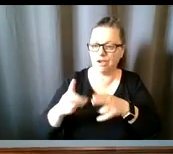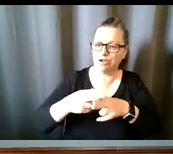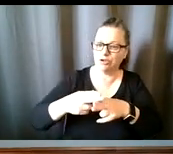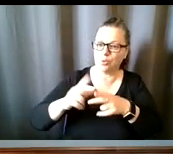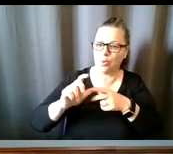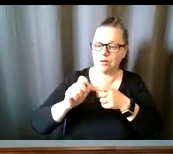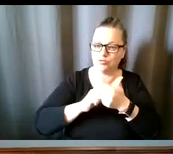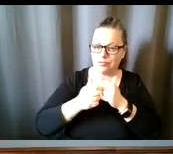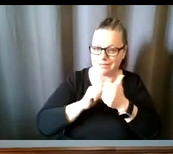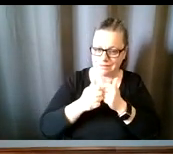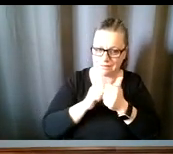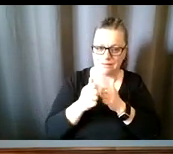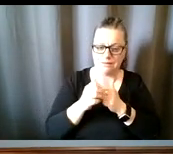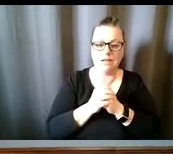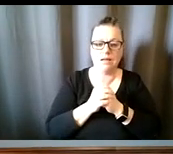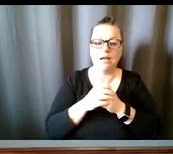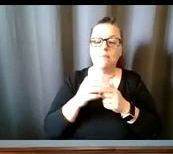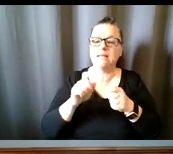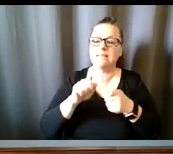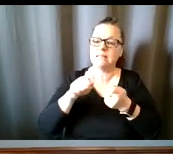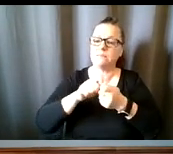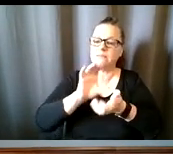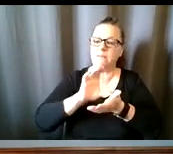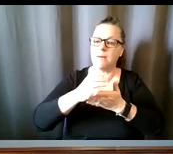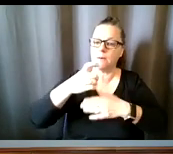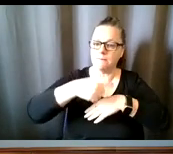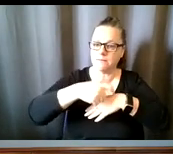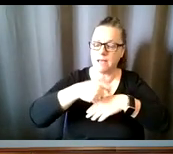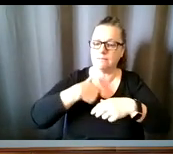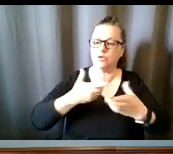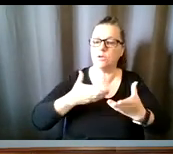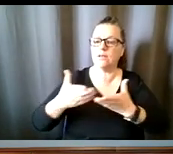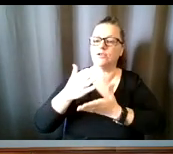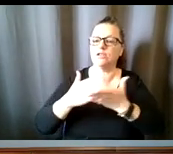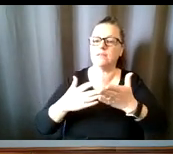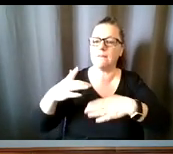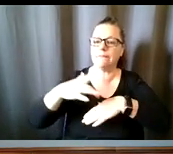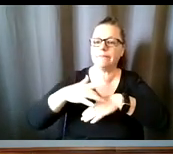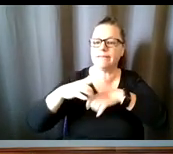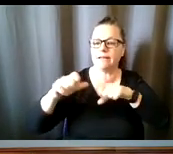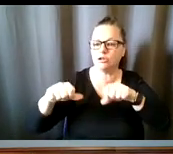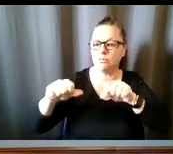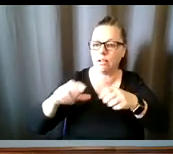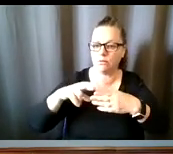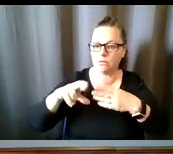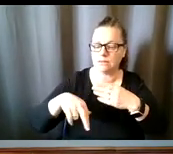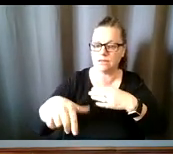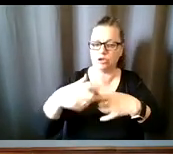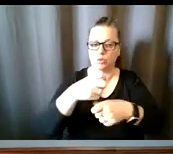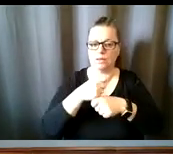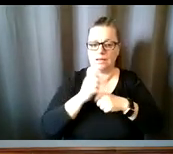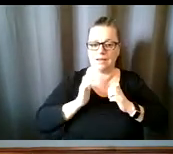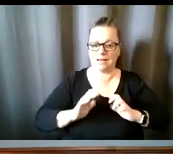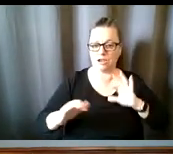in Agile planning terms, it's a predefined period of time to deliver some tangible result so that you can receive customer feedback